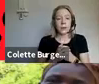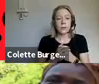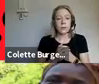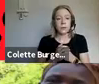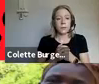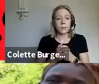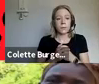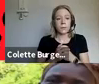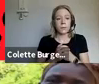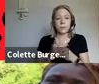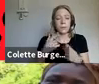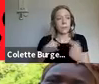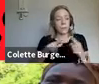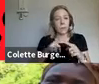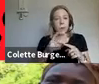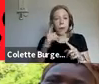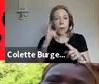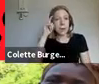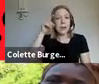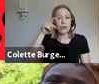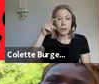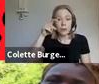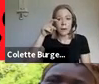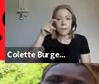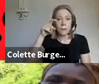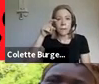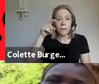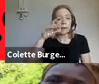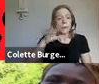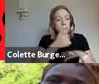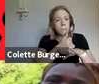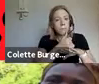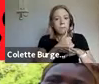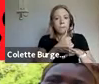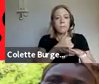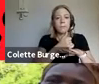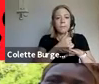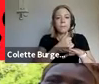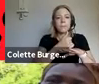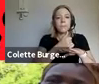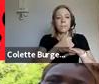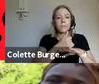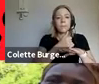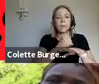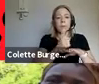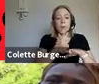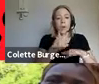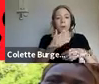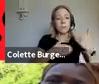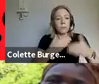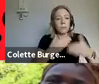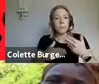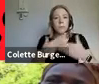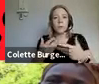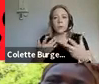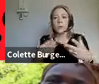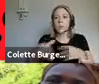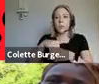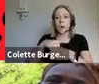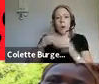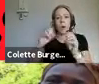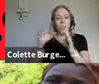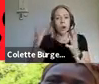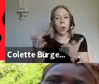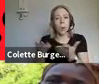step-by-step initiative, and actually moved on to be part of our global efforts